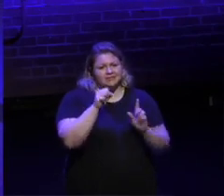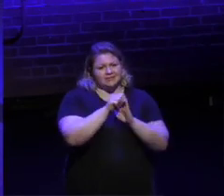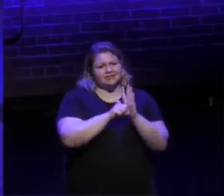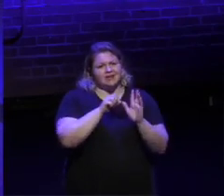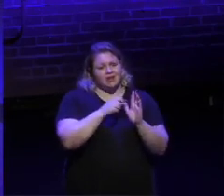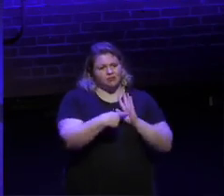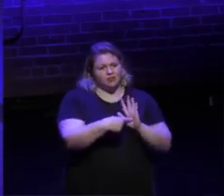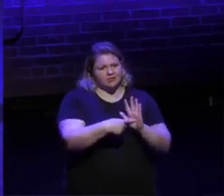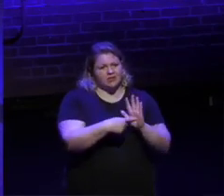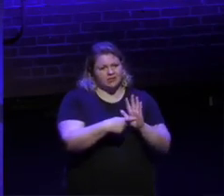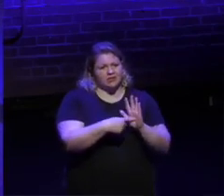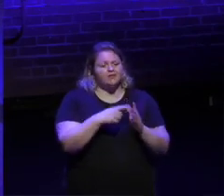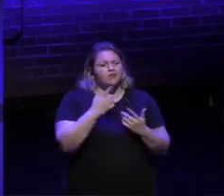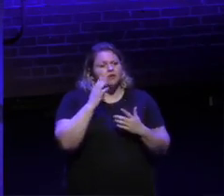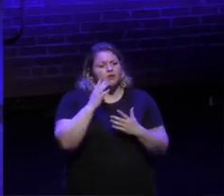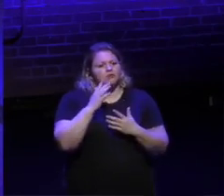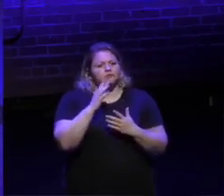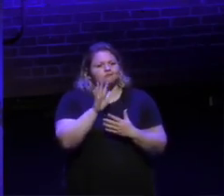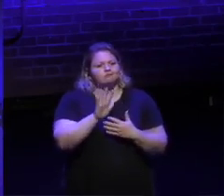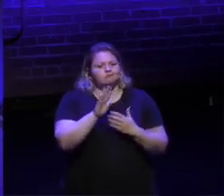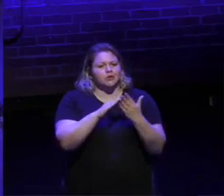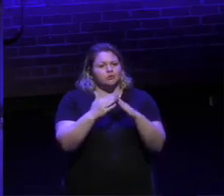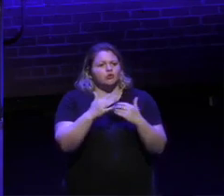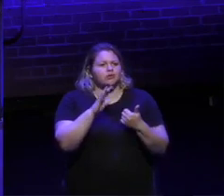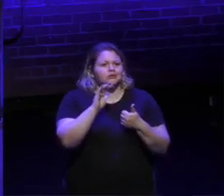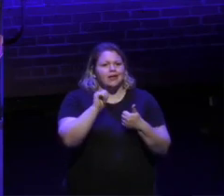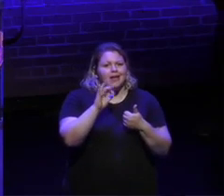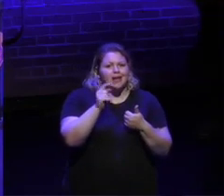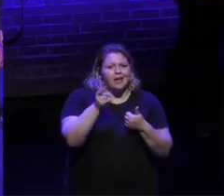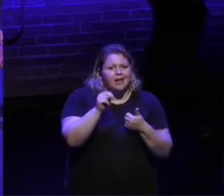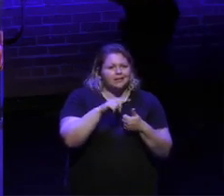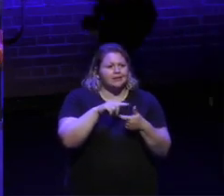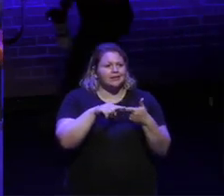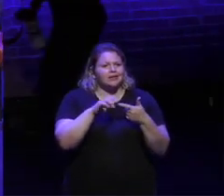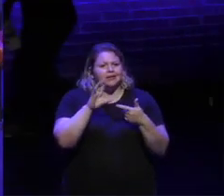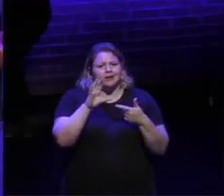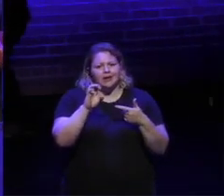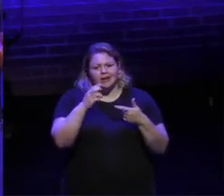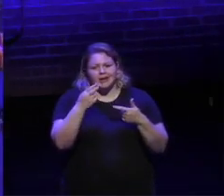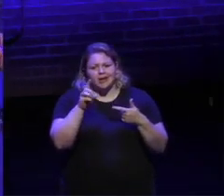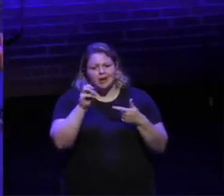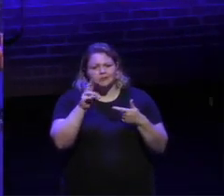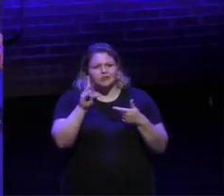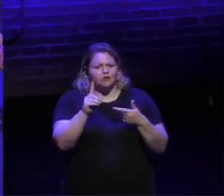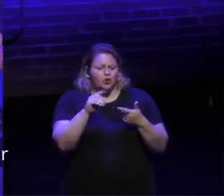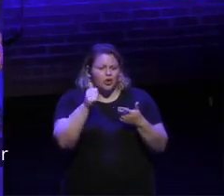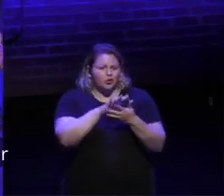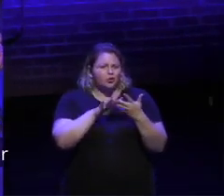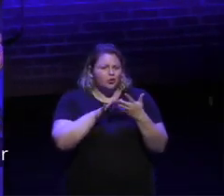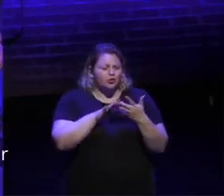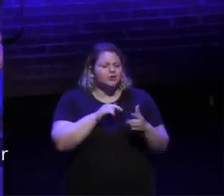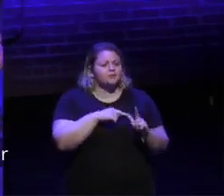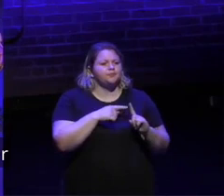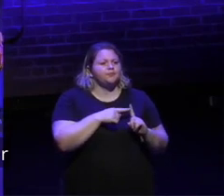which includes parts of Acton, Carlisle, Chelmsford, and Concord. Did I forget any? Perfect.